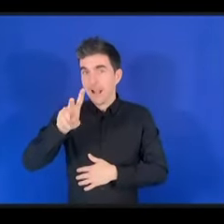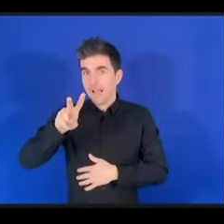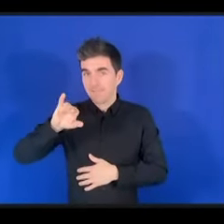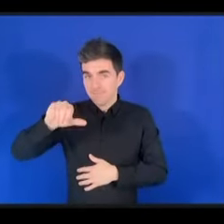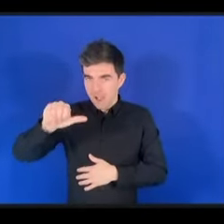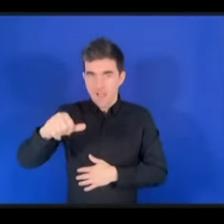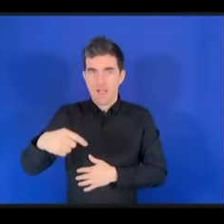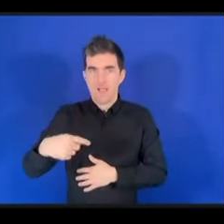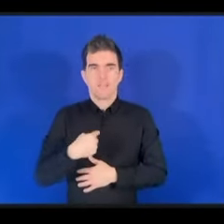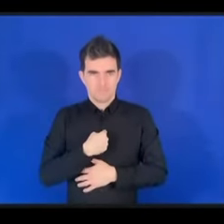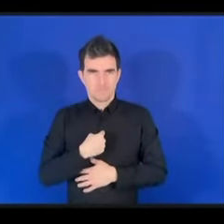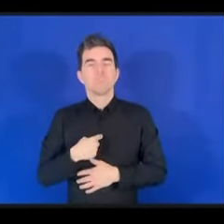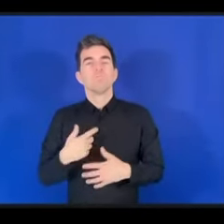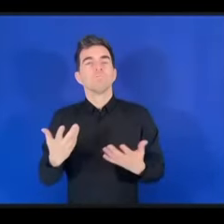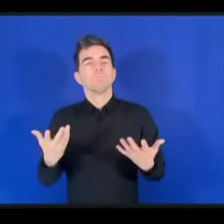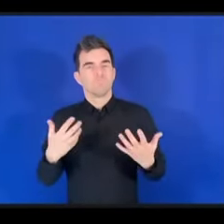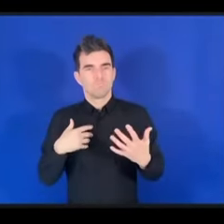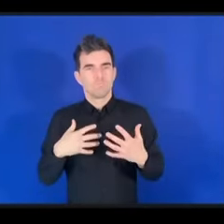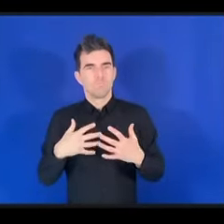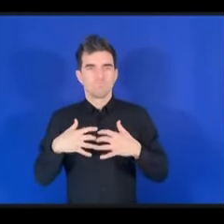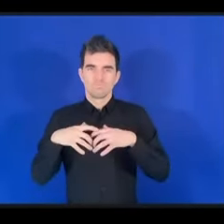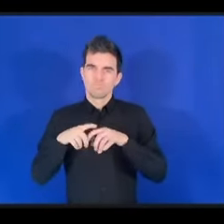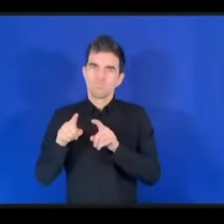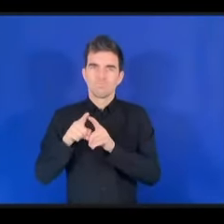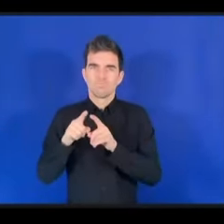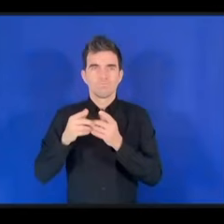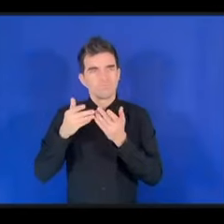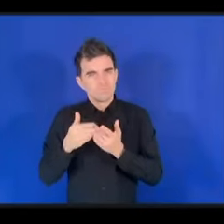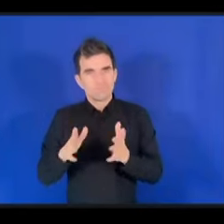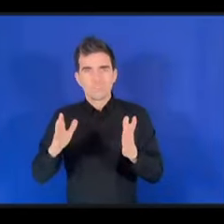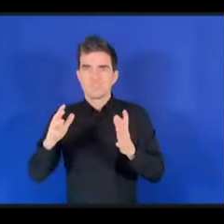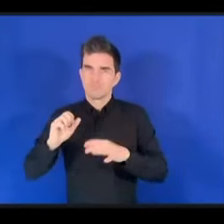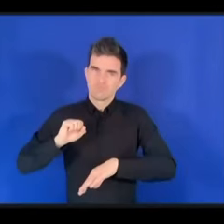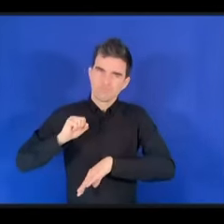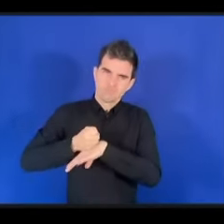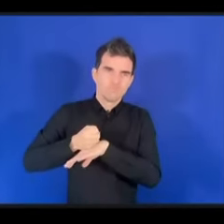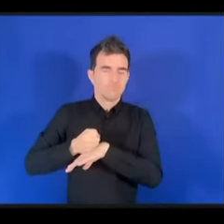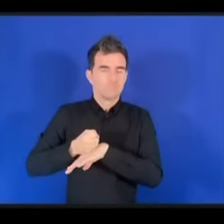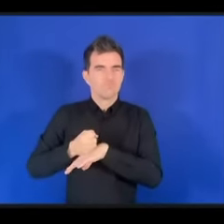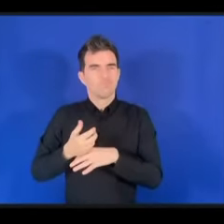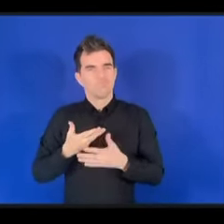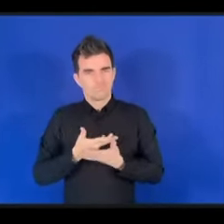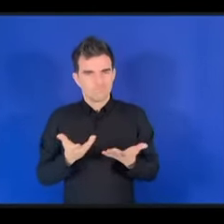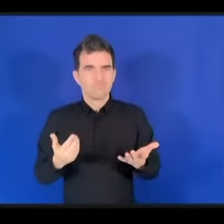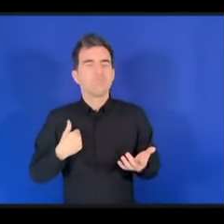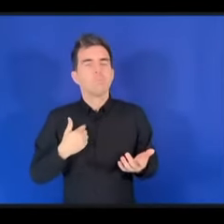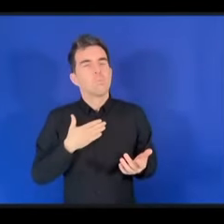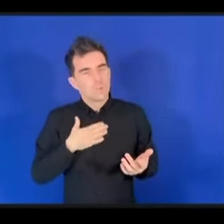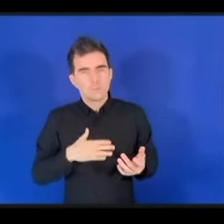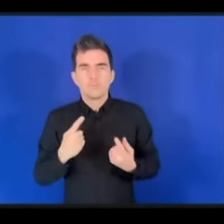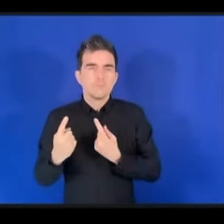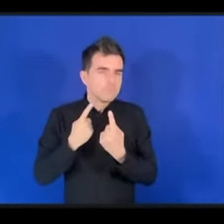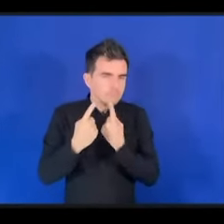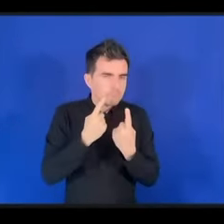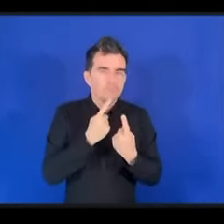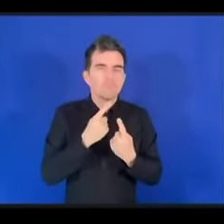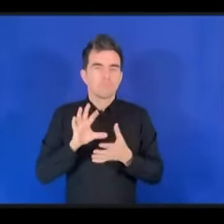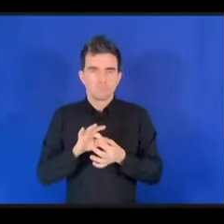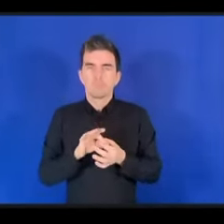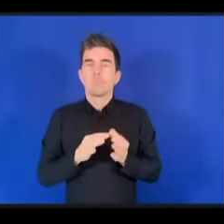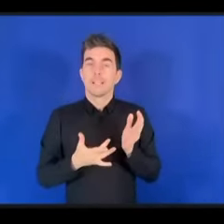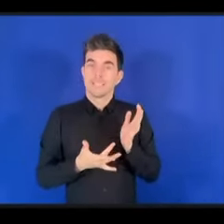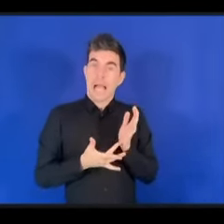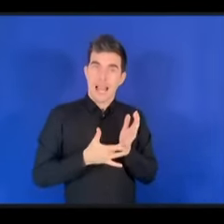on behalf of the technical community. Let me start by expressing my sincere appreciation to the Government of Japan,